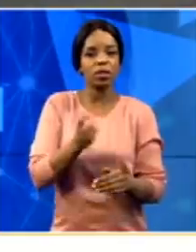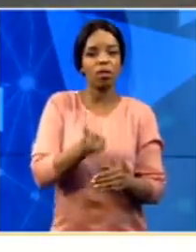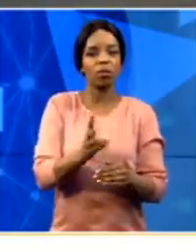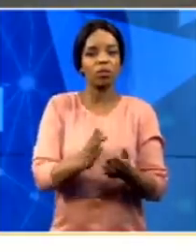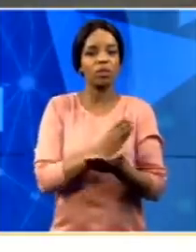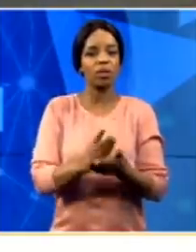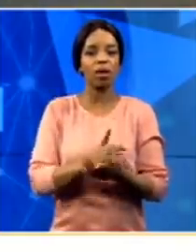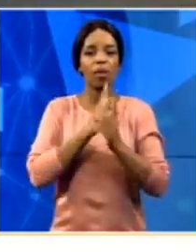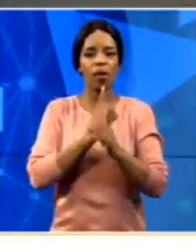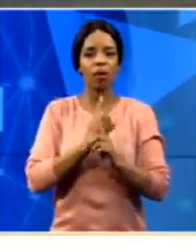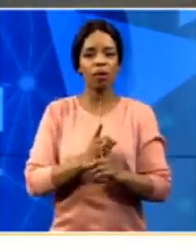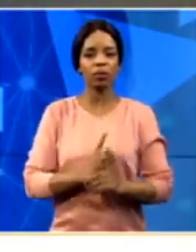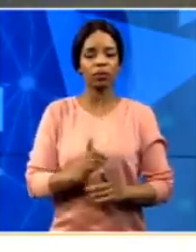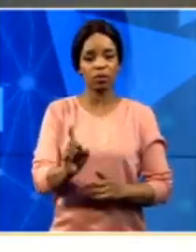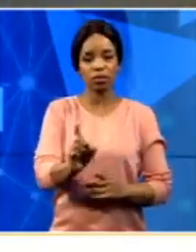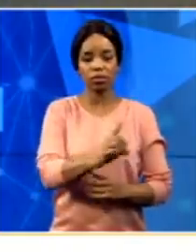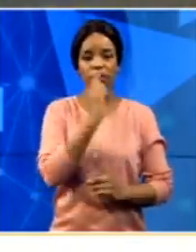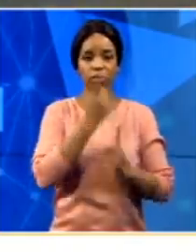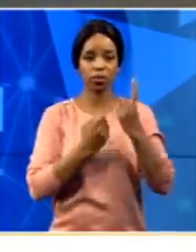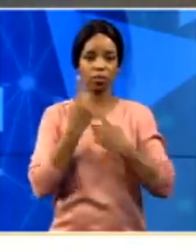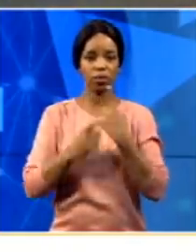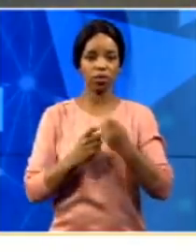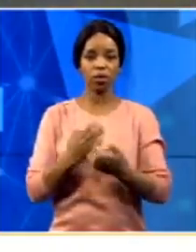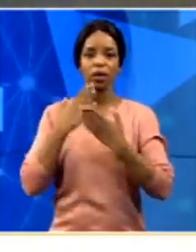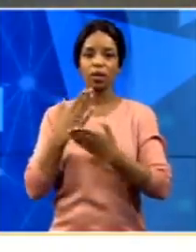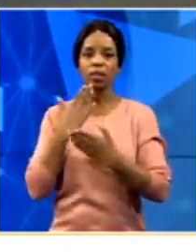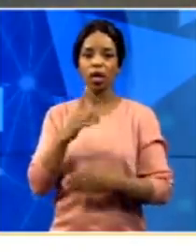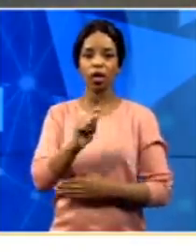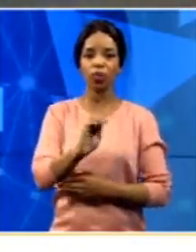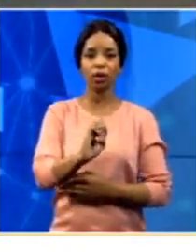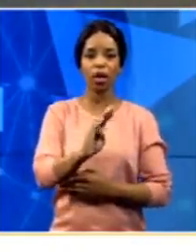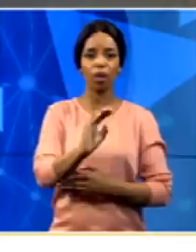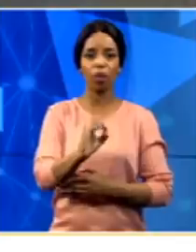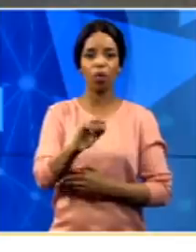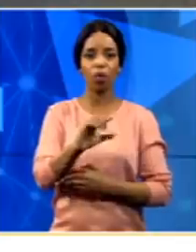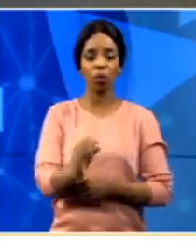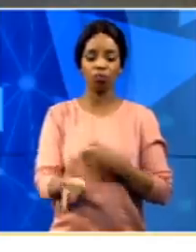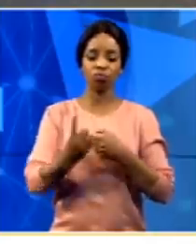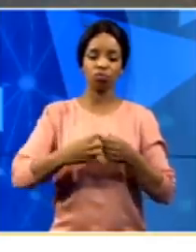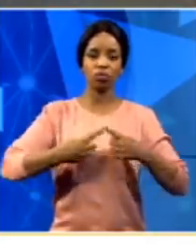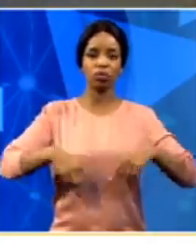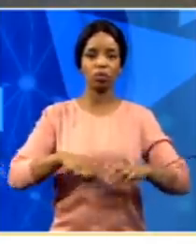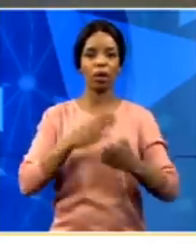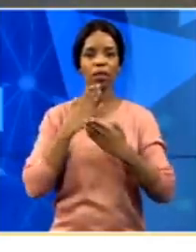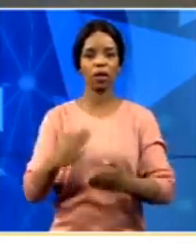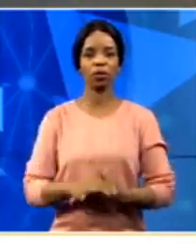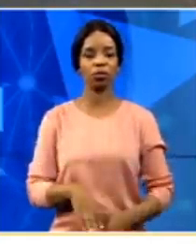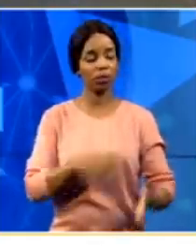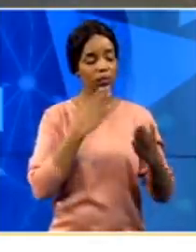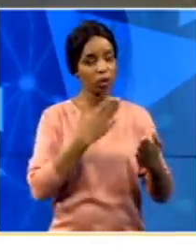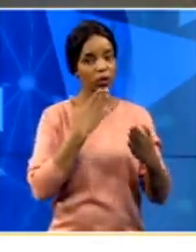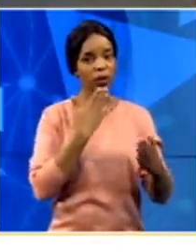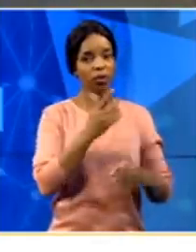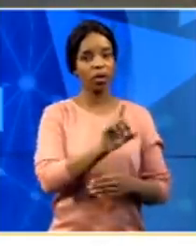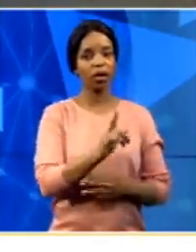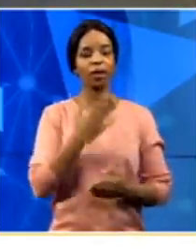from viewers that may be struggling. Teboho, thank you so much for joining us on this Monday morning. It's great to have you with us. Thank you, Leon, and thanks for having